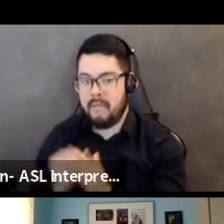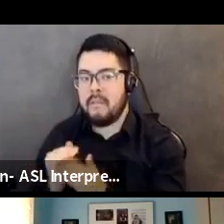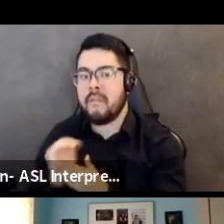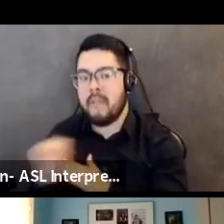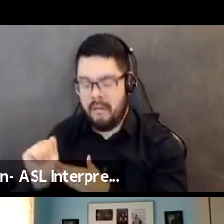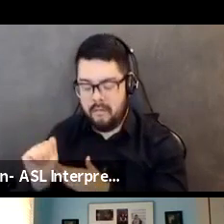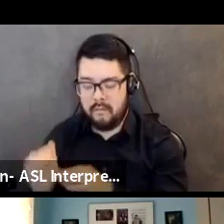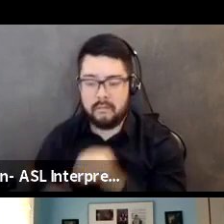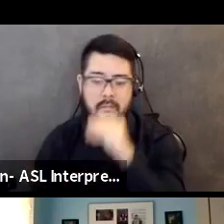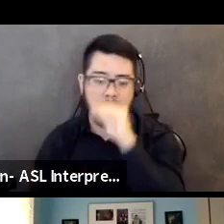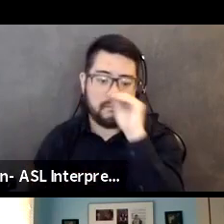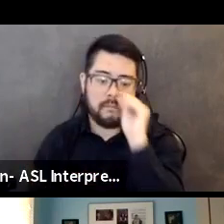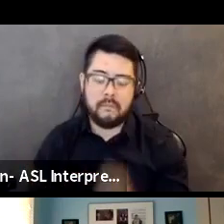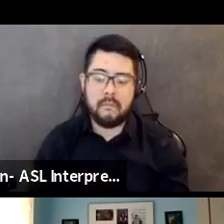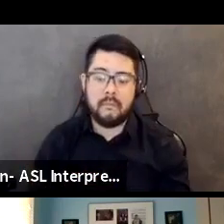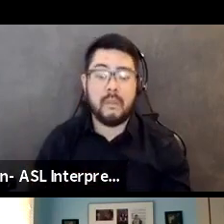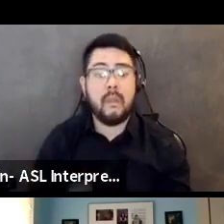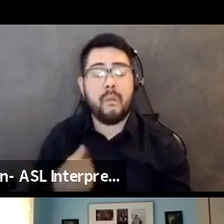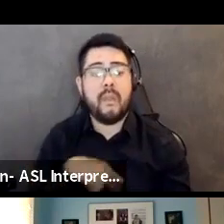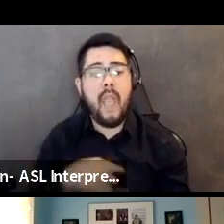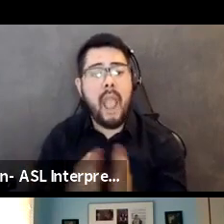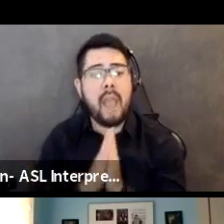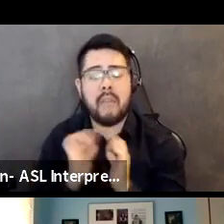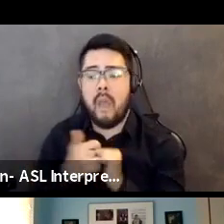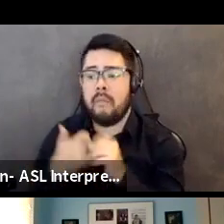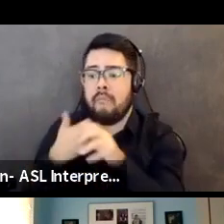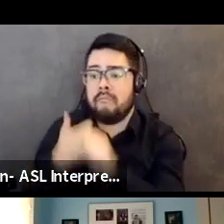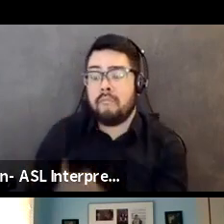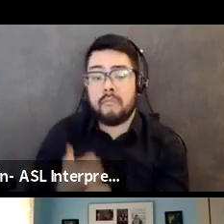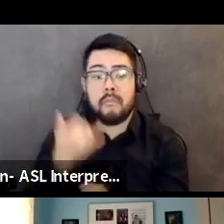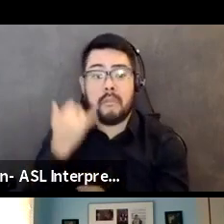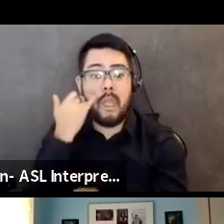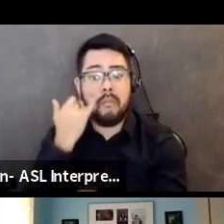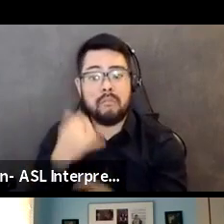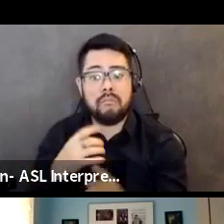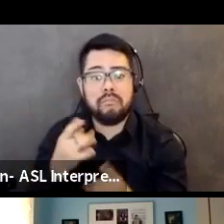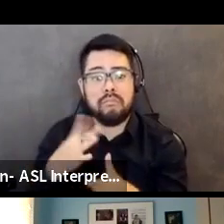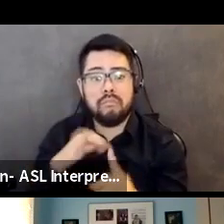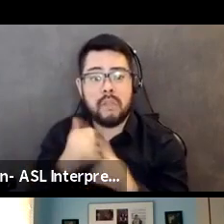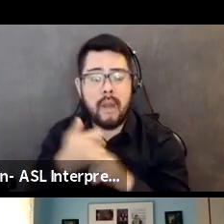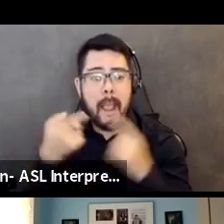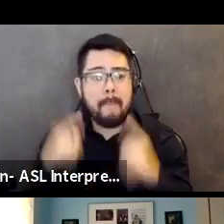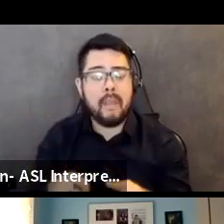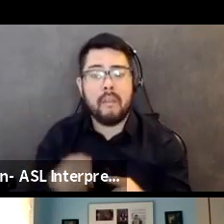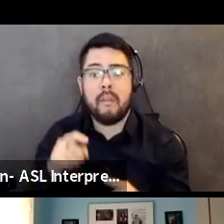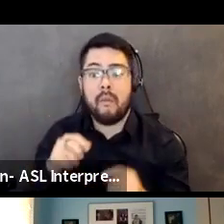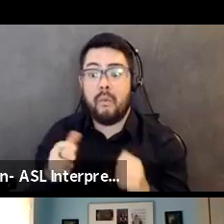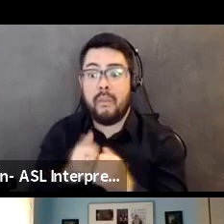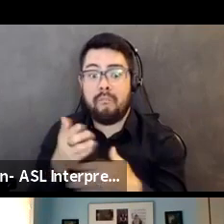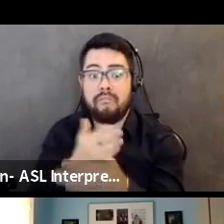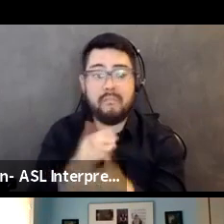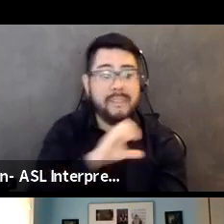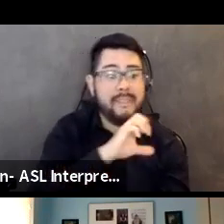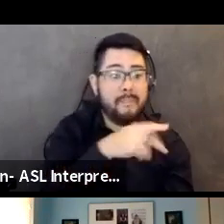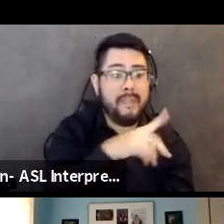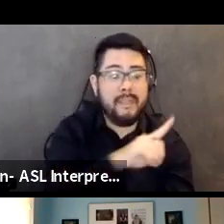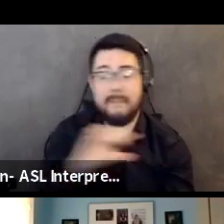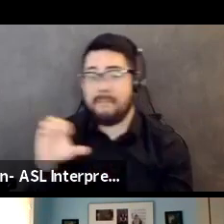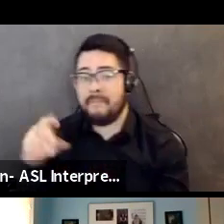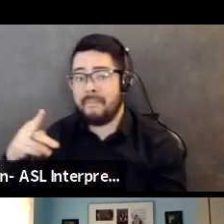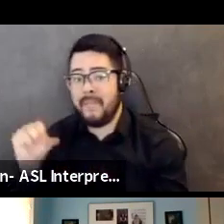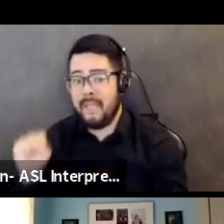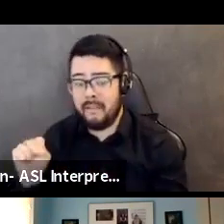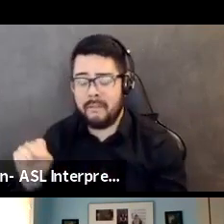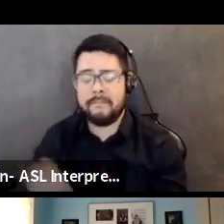asked how do you track incidents of misconduct and how information shared by cpd and cps uh on